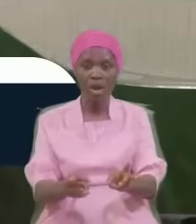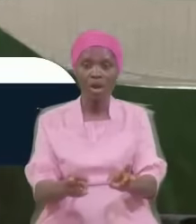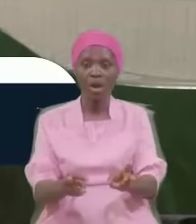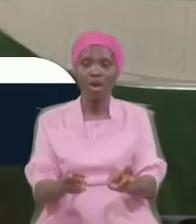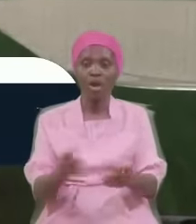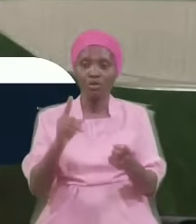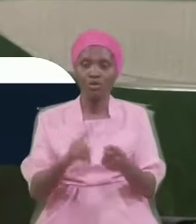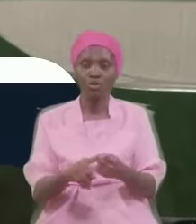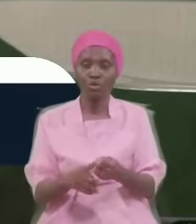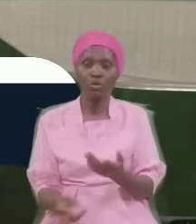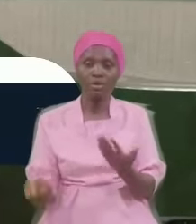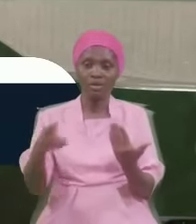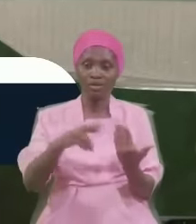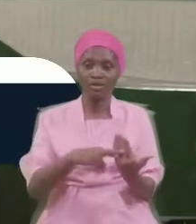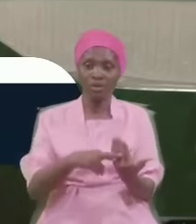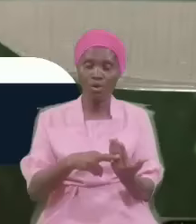superseding wonders.